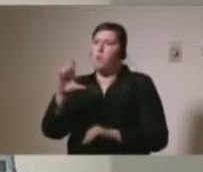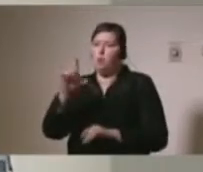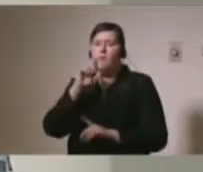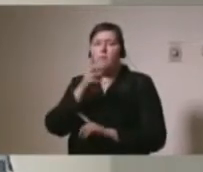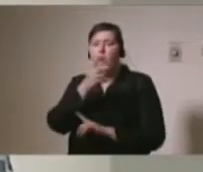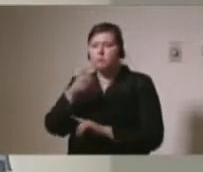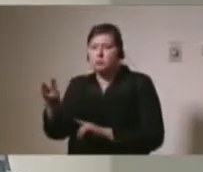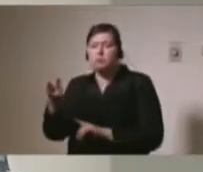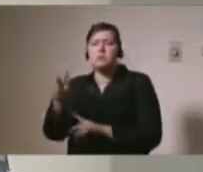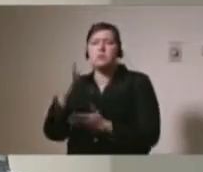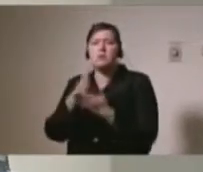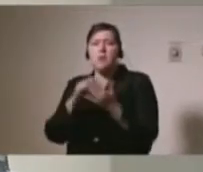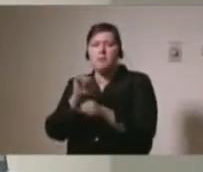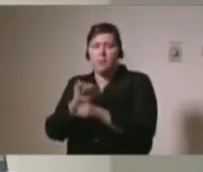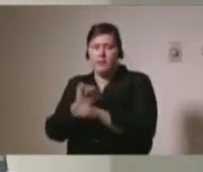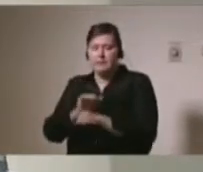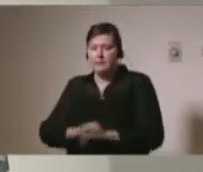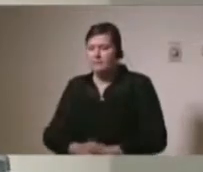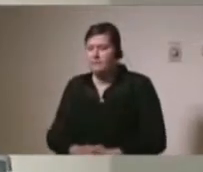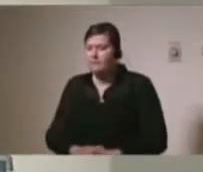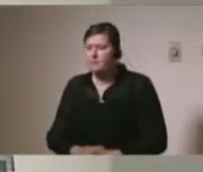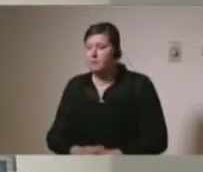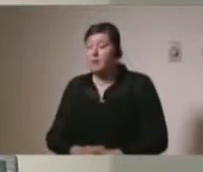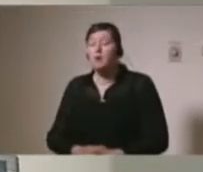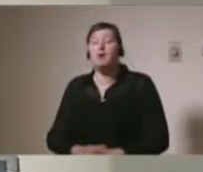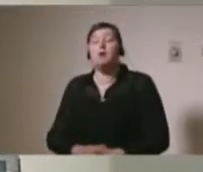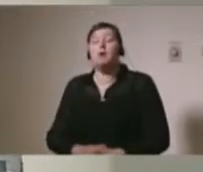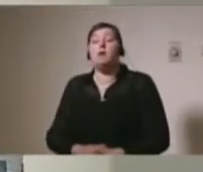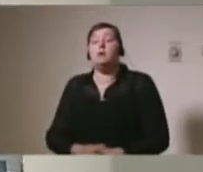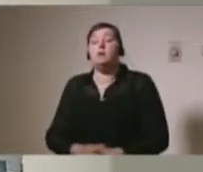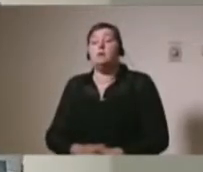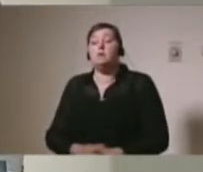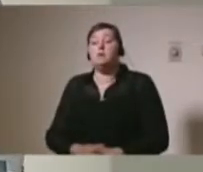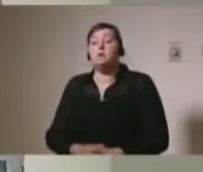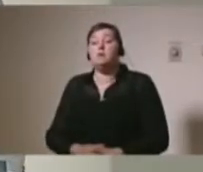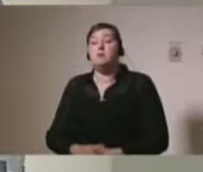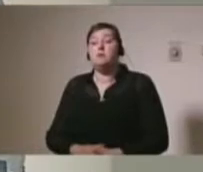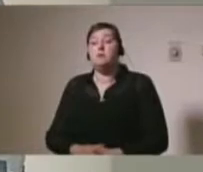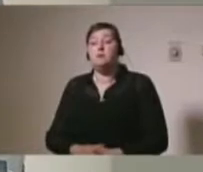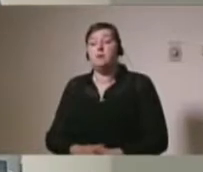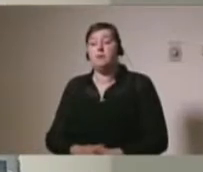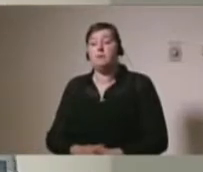Now, starting in 2007, 3